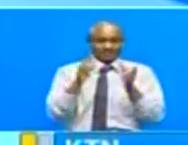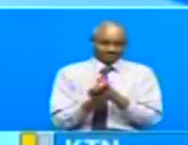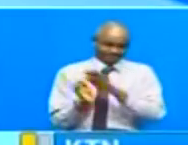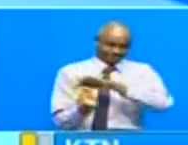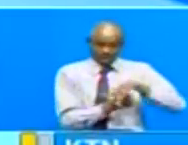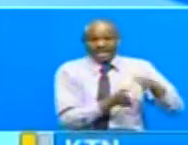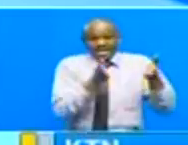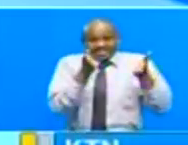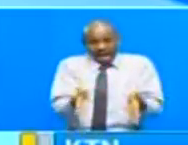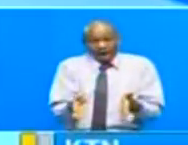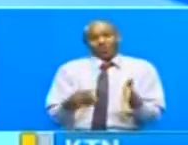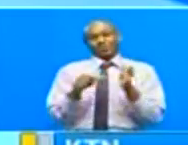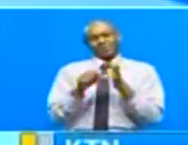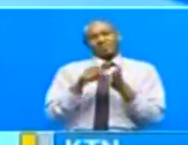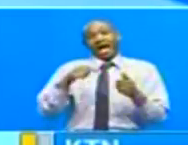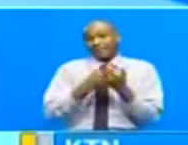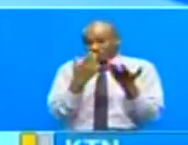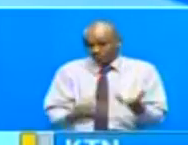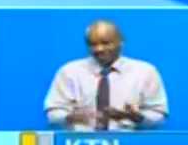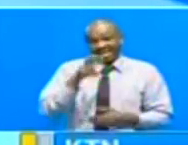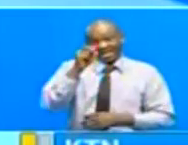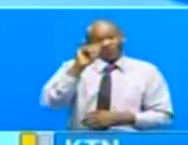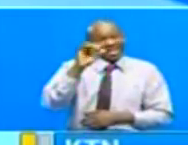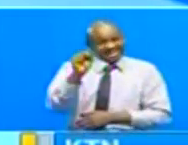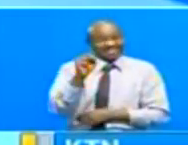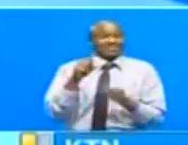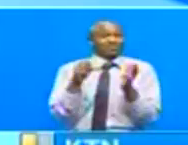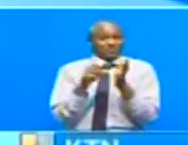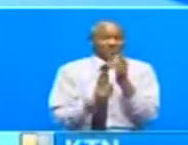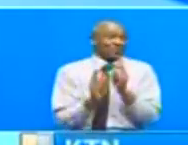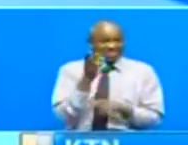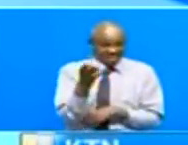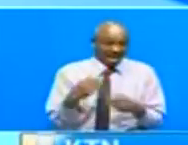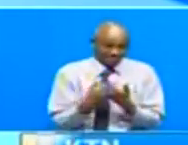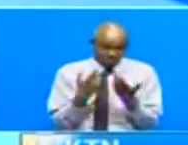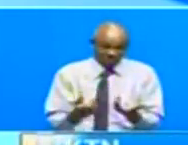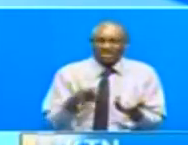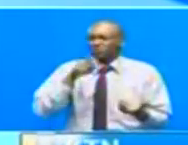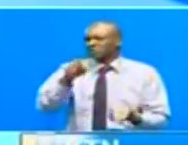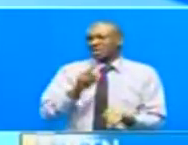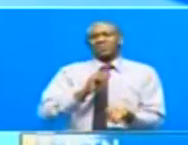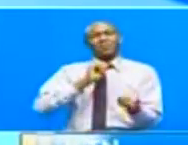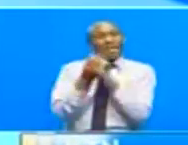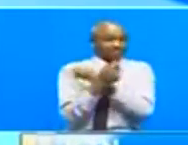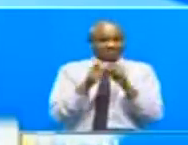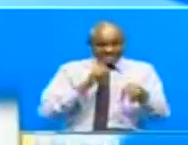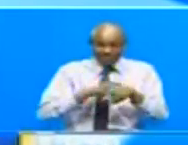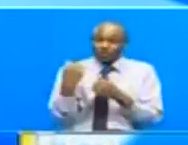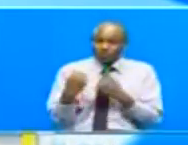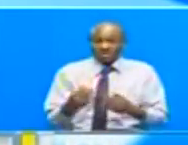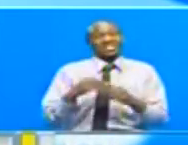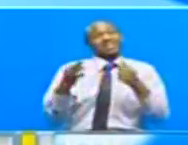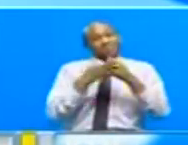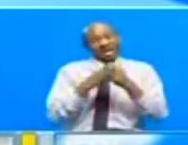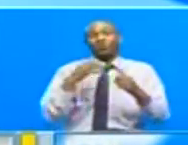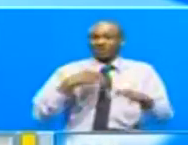controversy surrounding the alleged irregular payments in the National Youth Service took an ugly turn after youth in Kibra